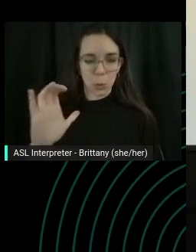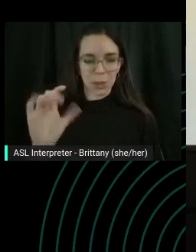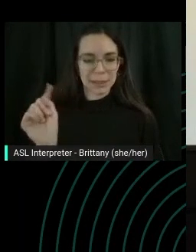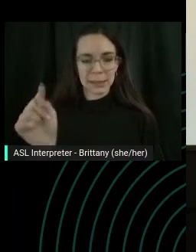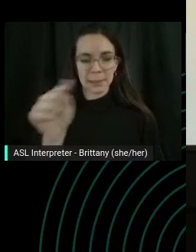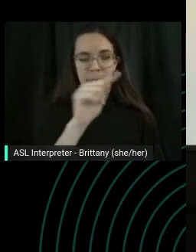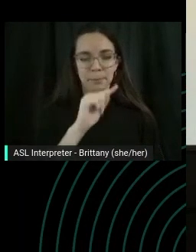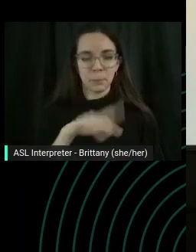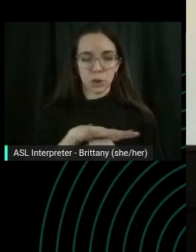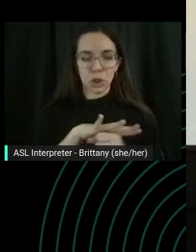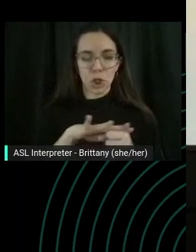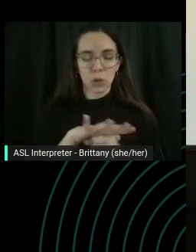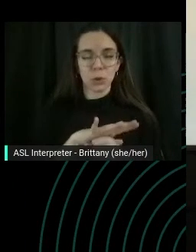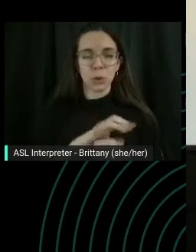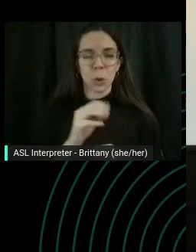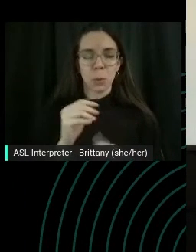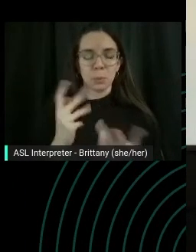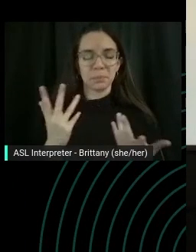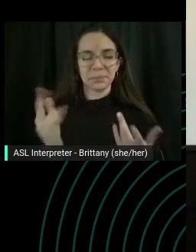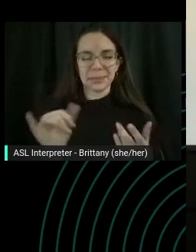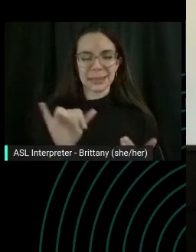So just like that, wherever you are,